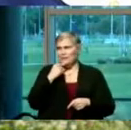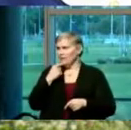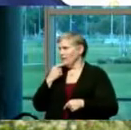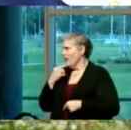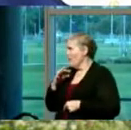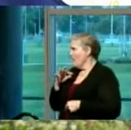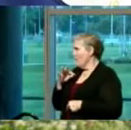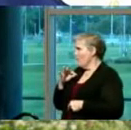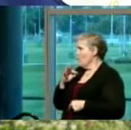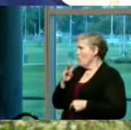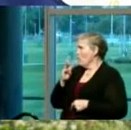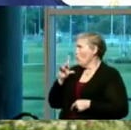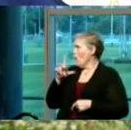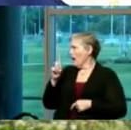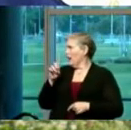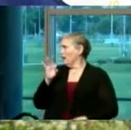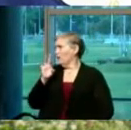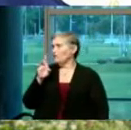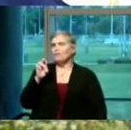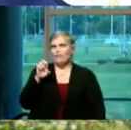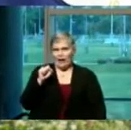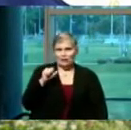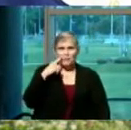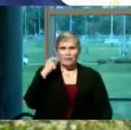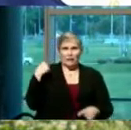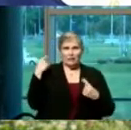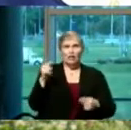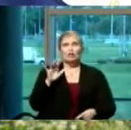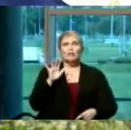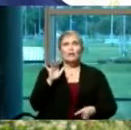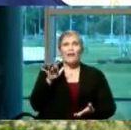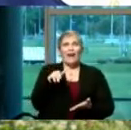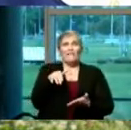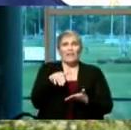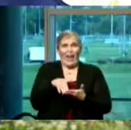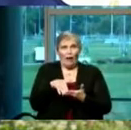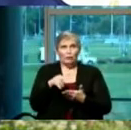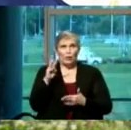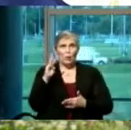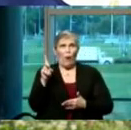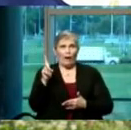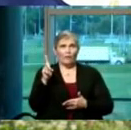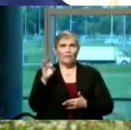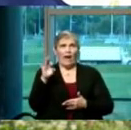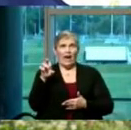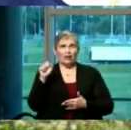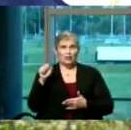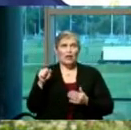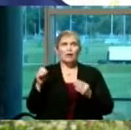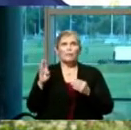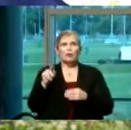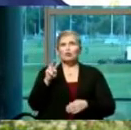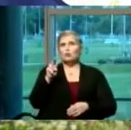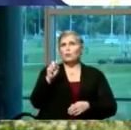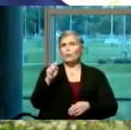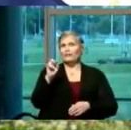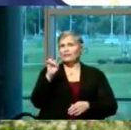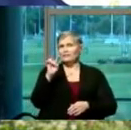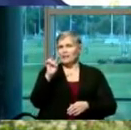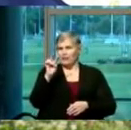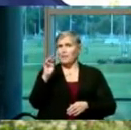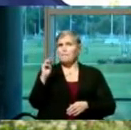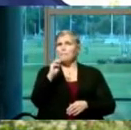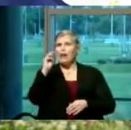know, in 2021, as of today, we've had over 45,000 wildfires that have burned more than 5.7 million acres